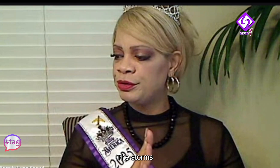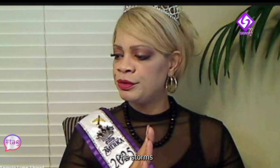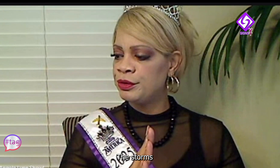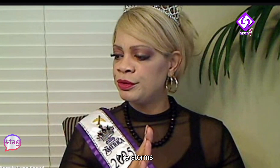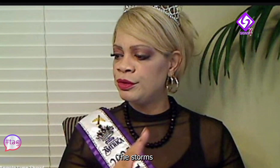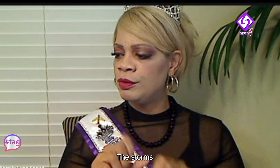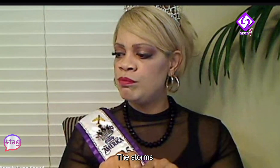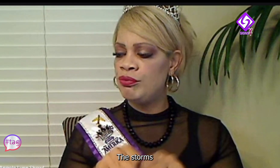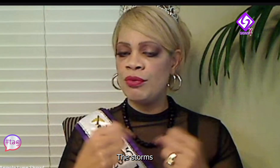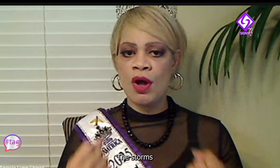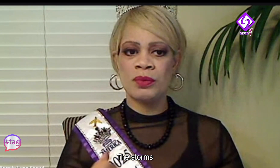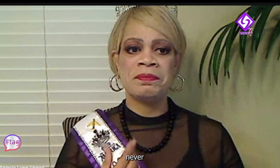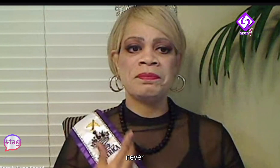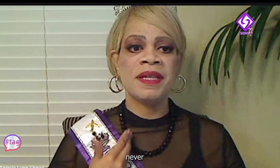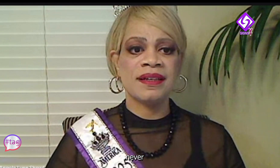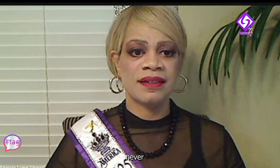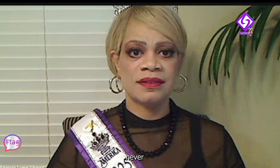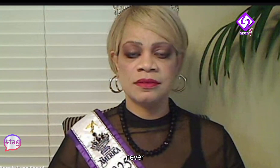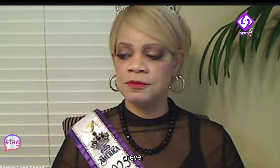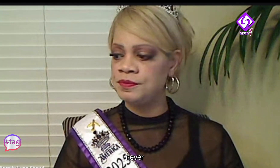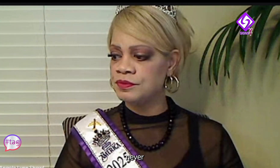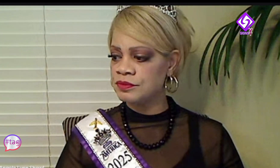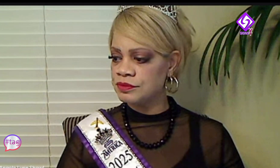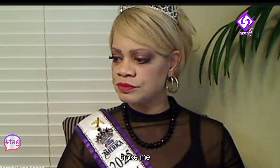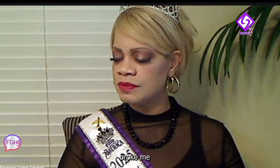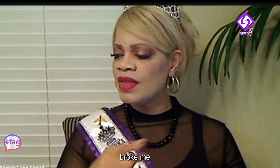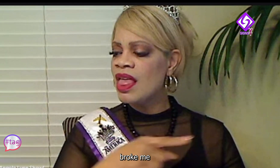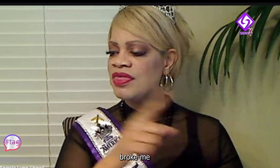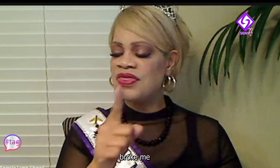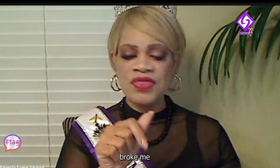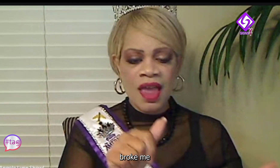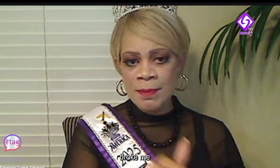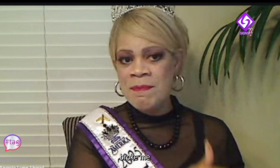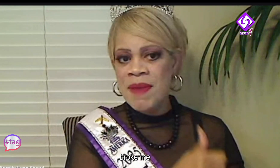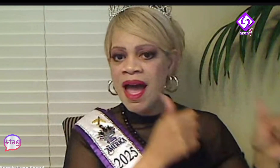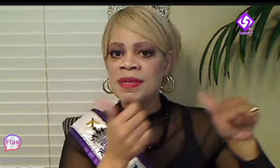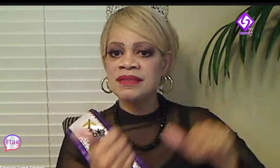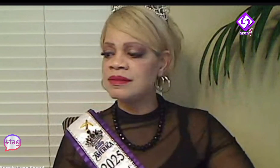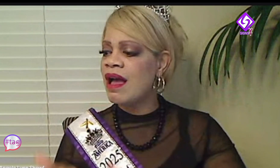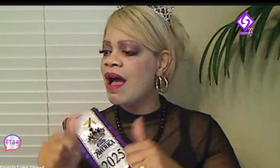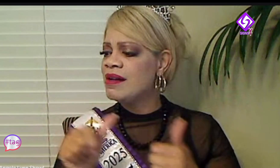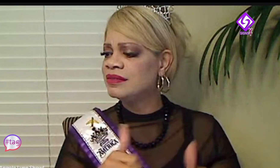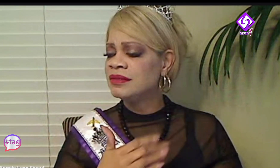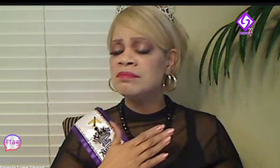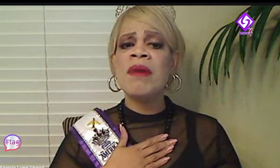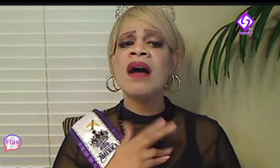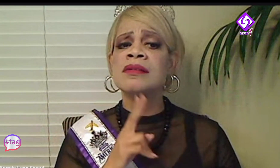The storms never broke me.